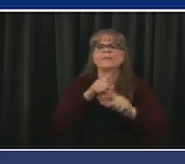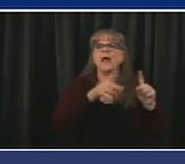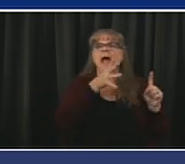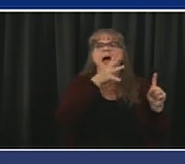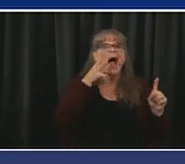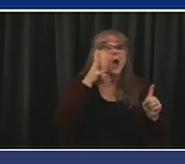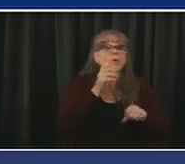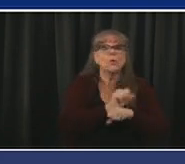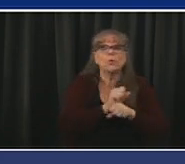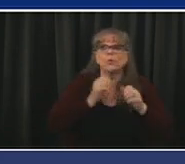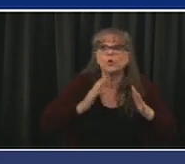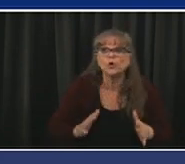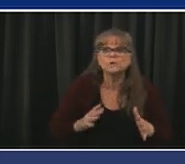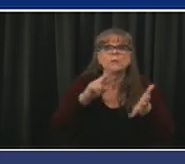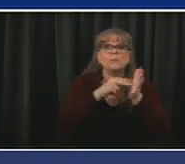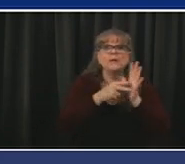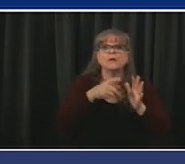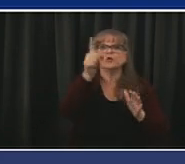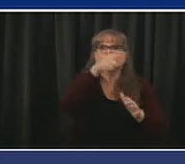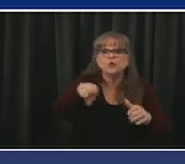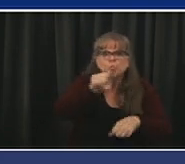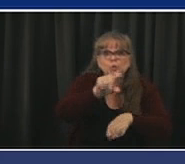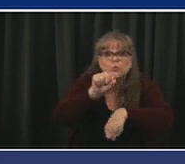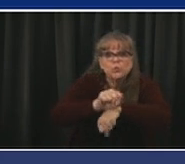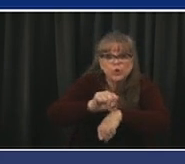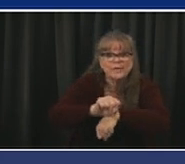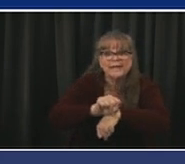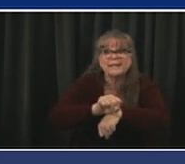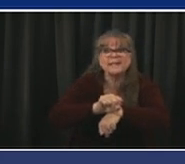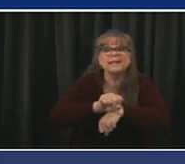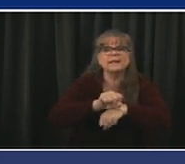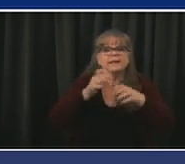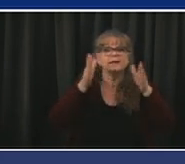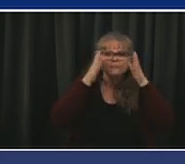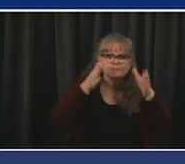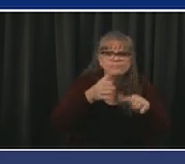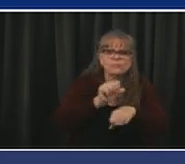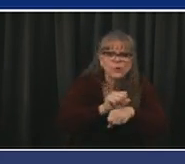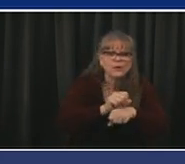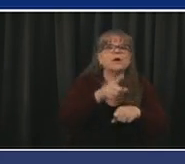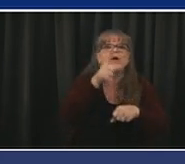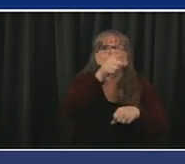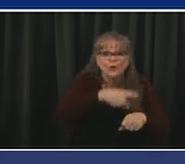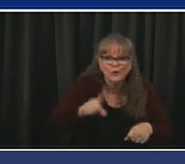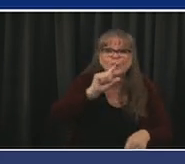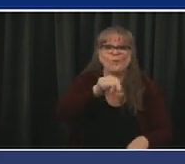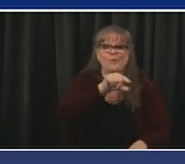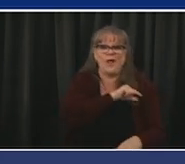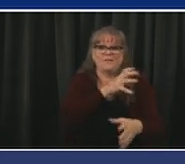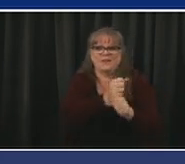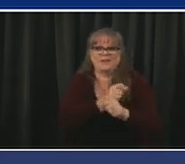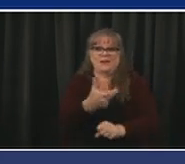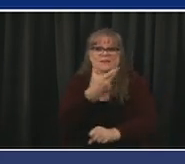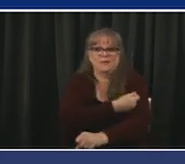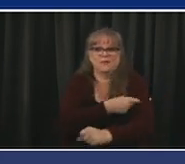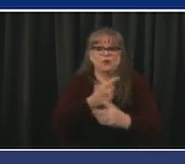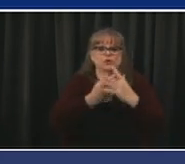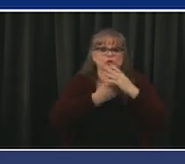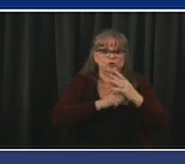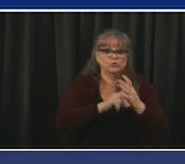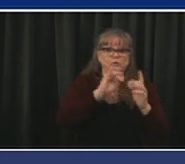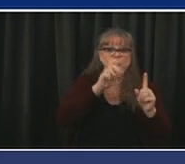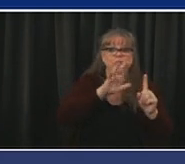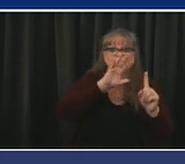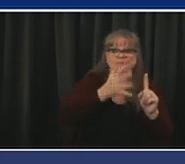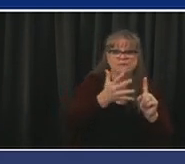are currently employed in the field, will be eligible for vaccine as of March 5th. We are working with some of our largest agricultural